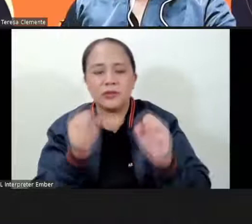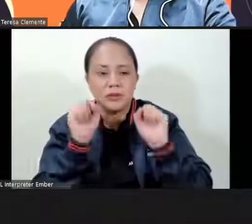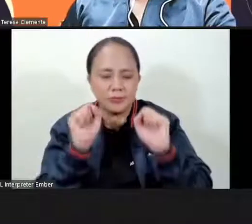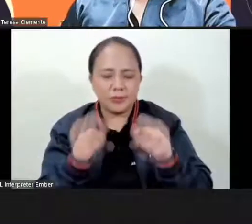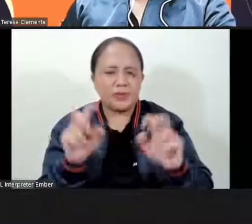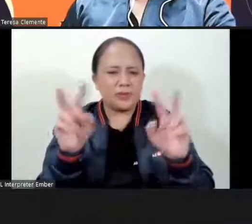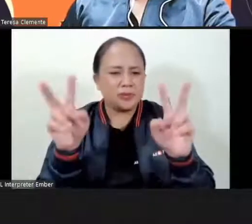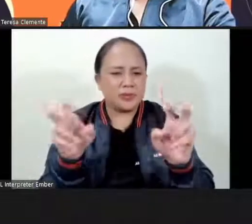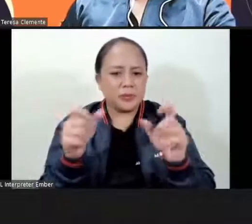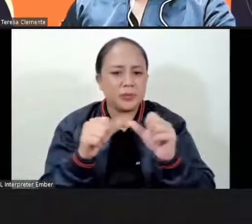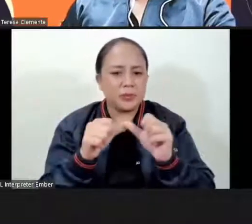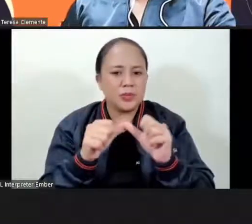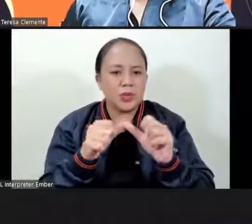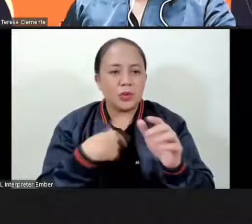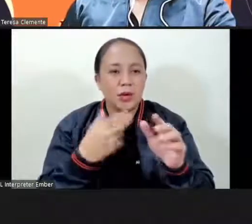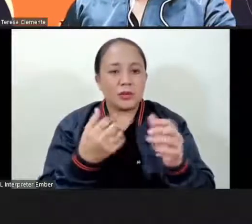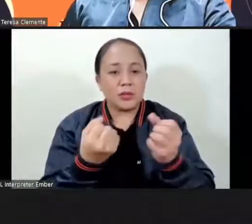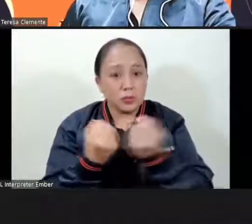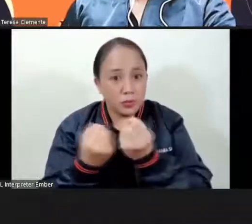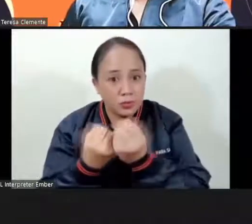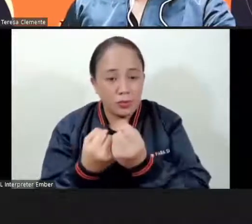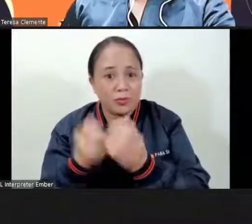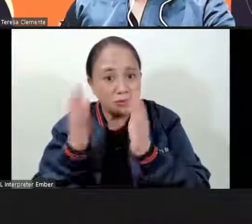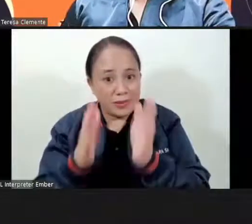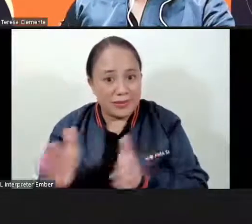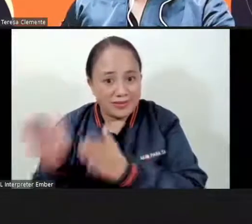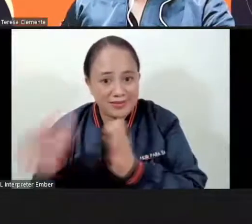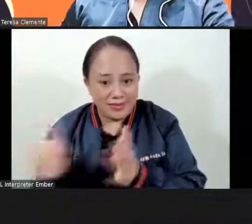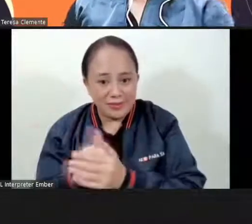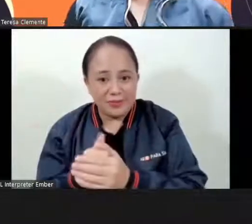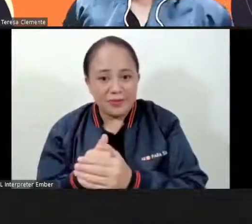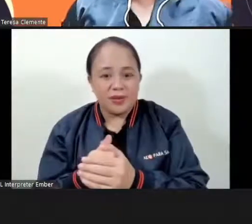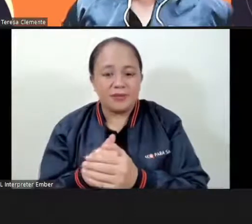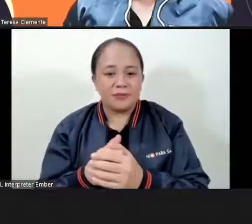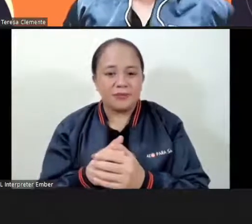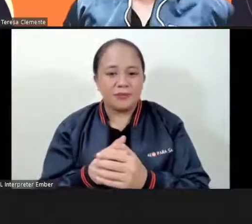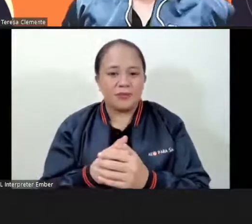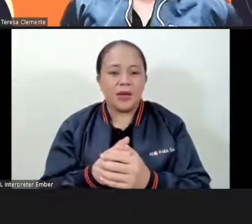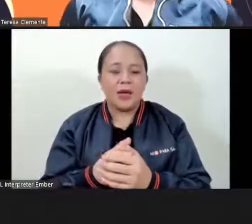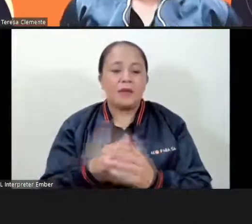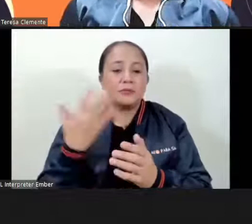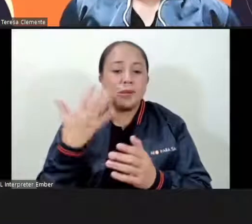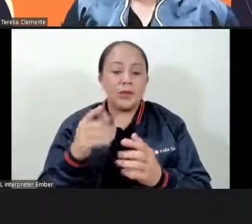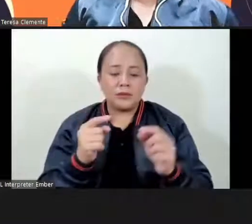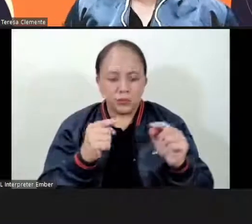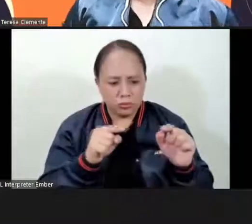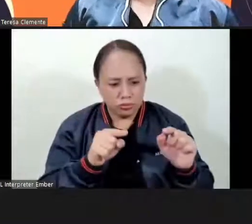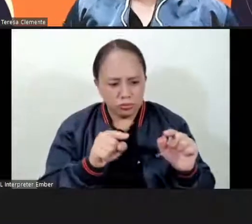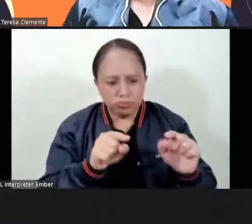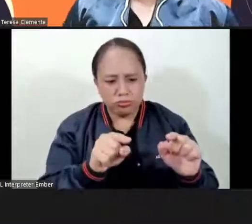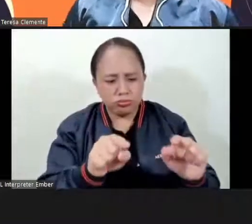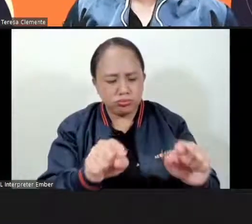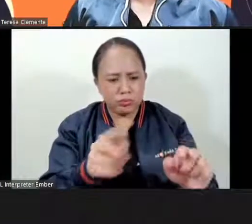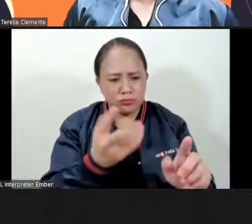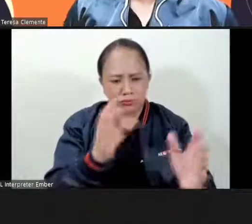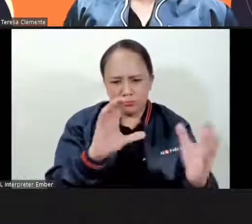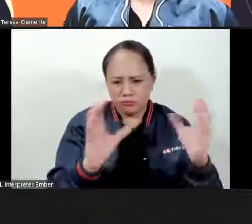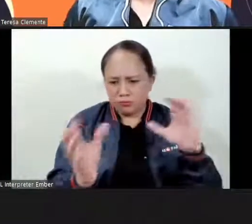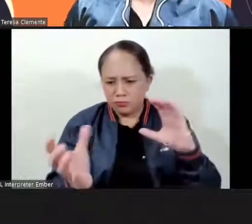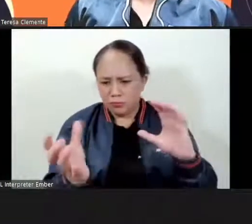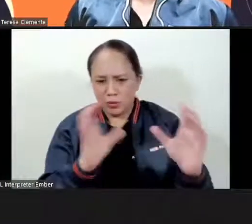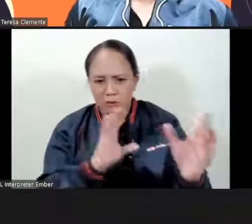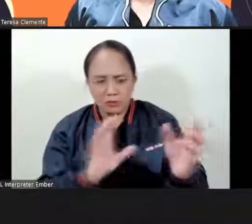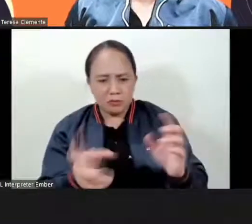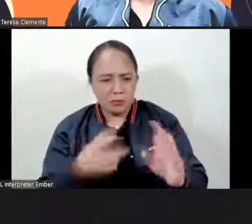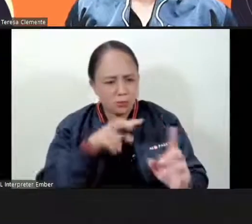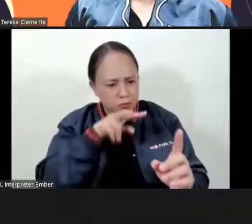tinatawag na contingency or concurrent planning in the literature, para sabay mo silang titingnan kasi baka may